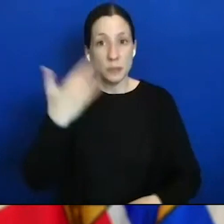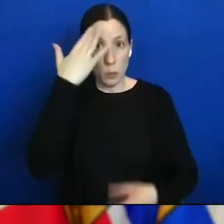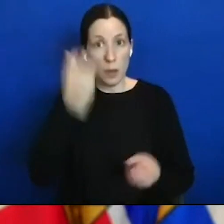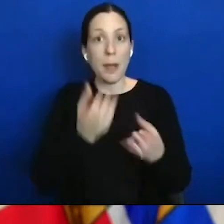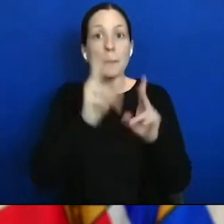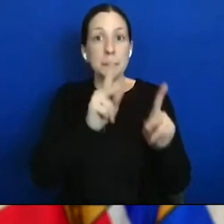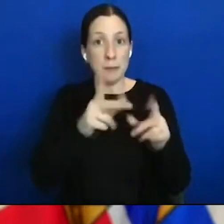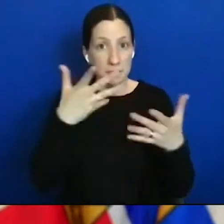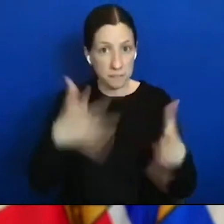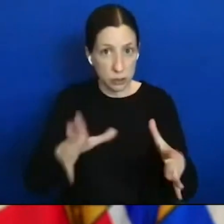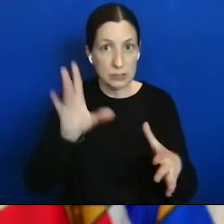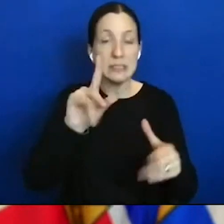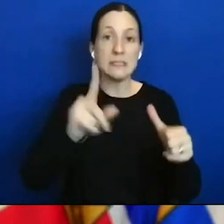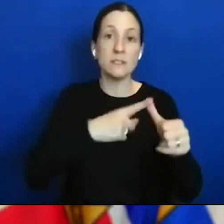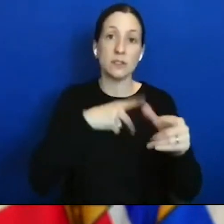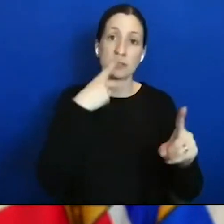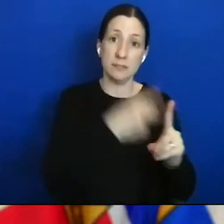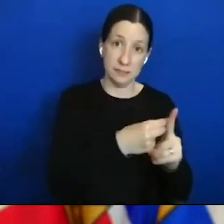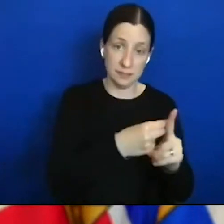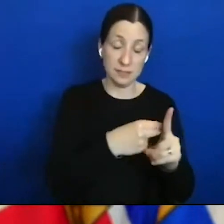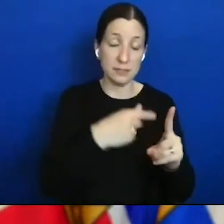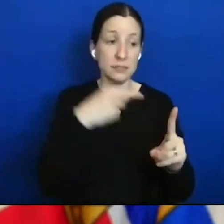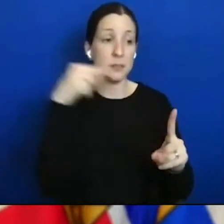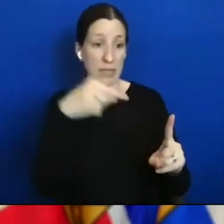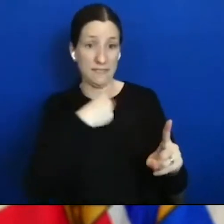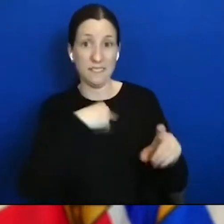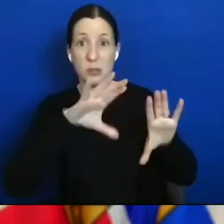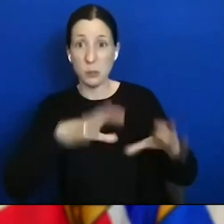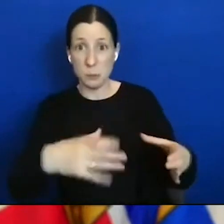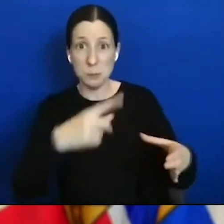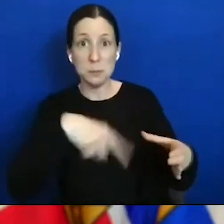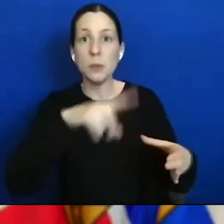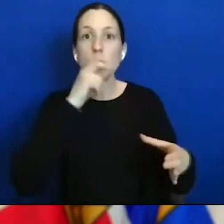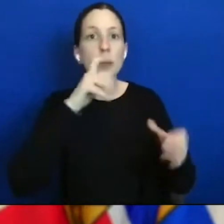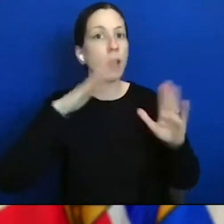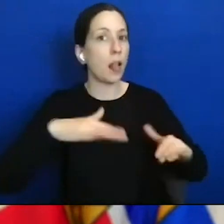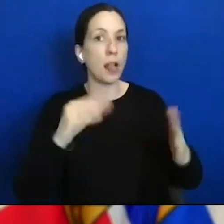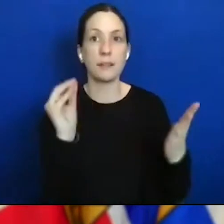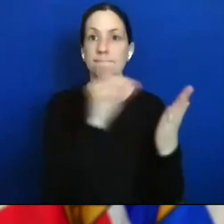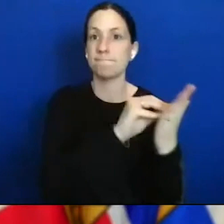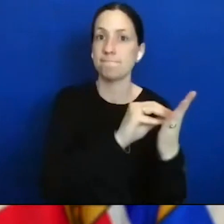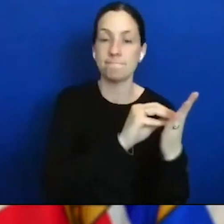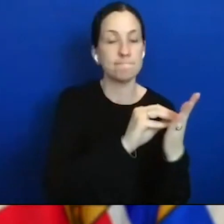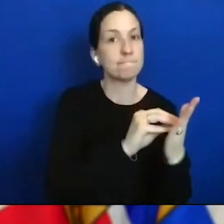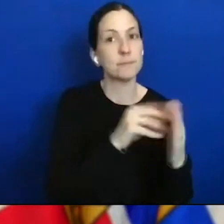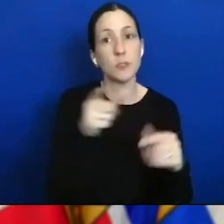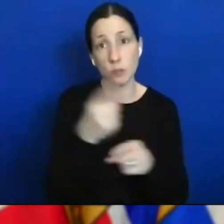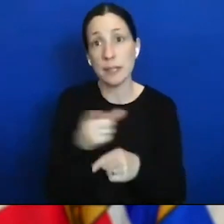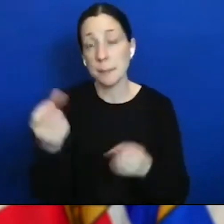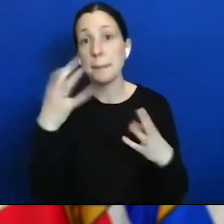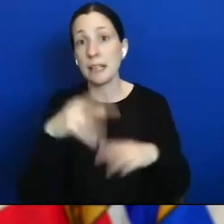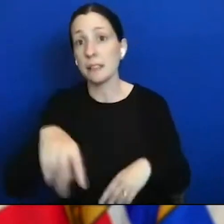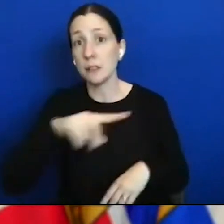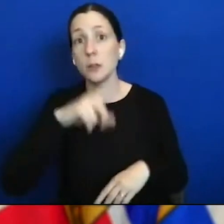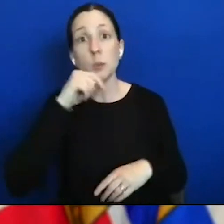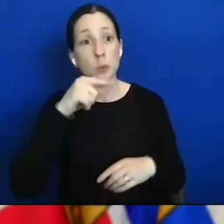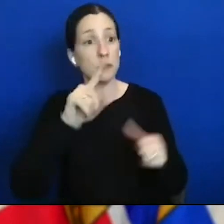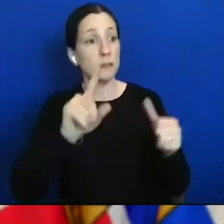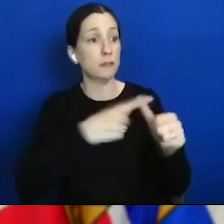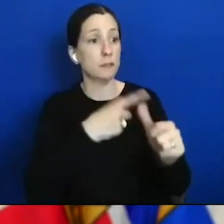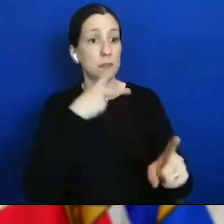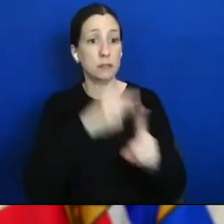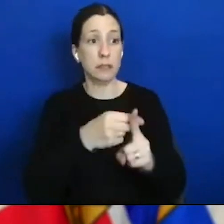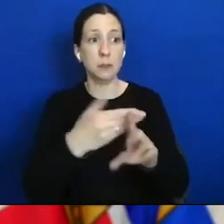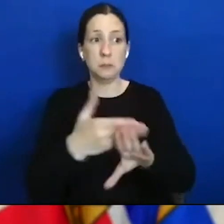is a group of people who we knew weren't in our system, and many of them, as you say, were people who received their